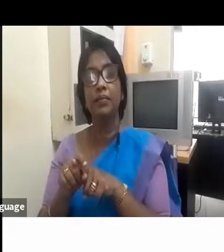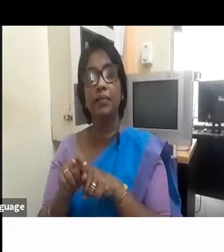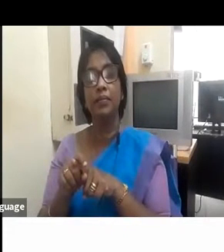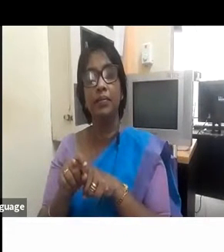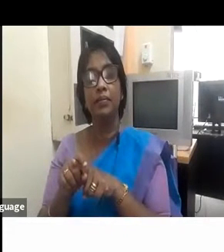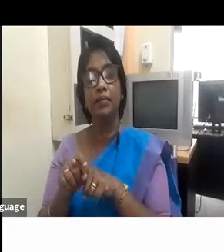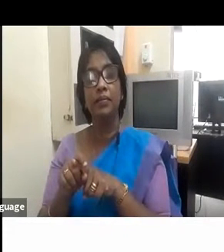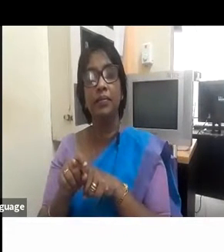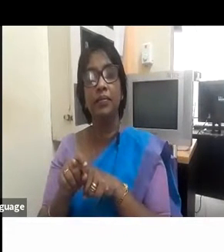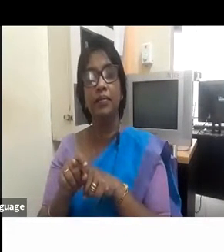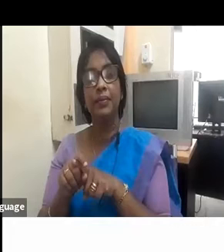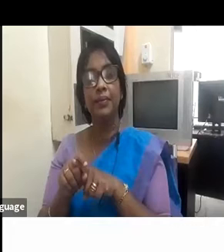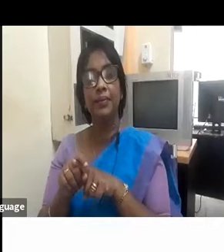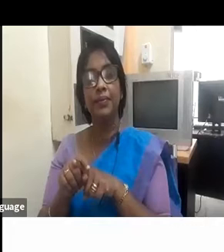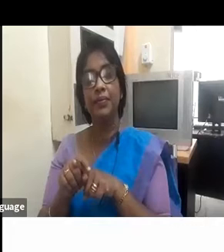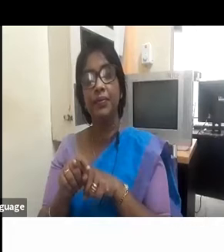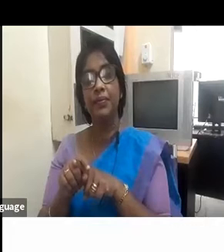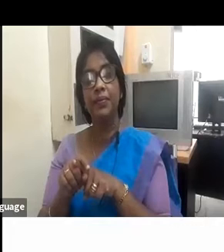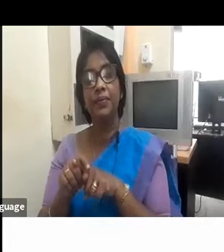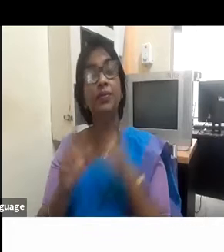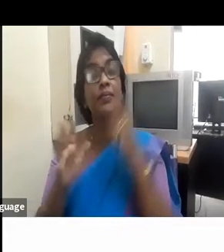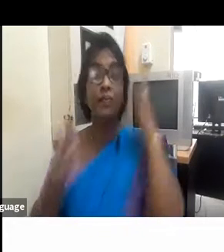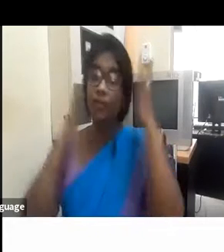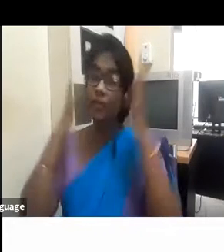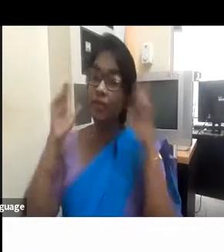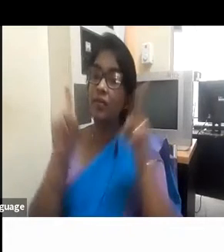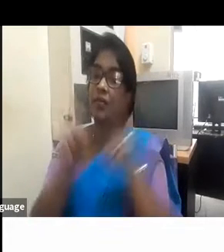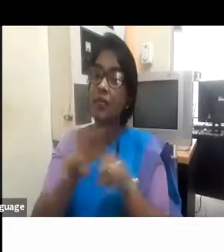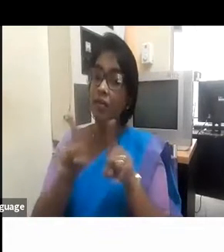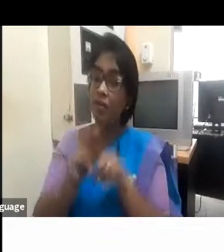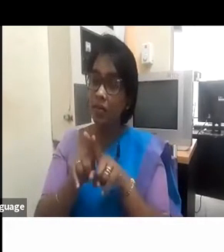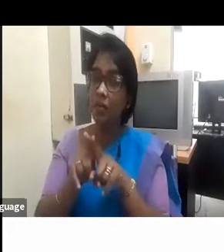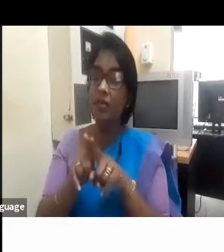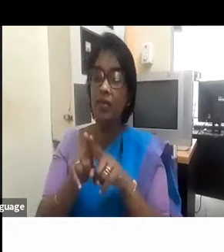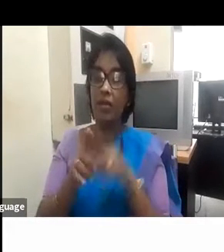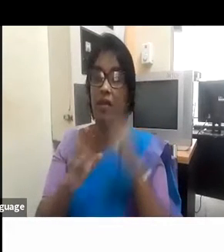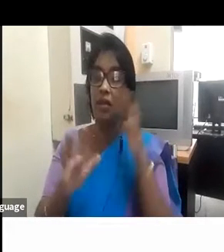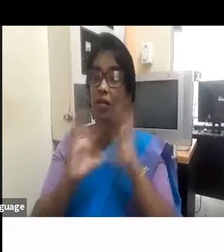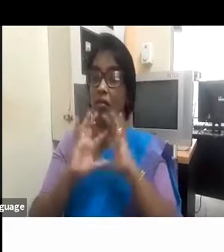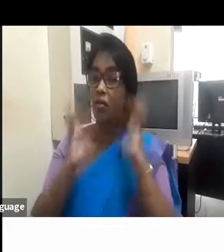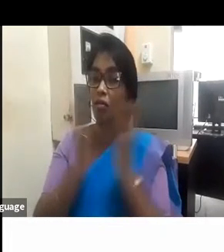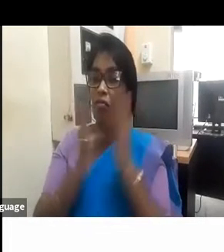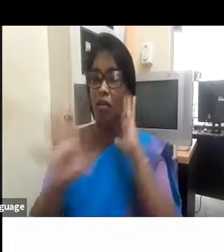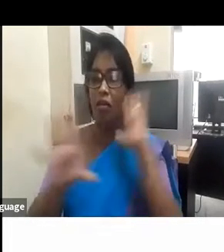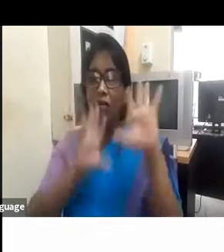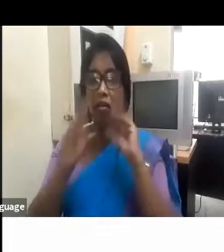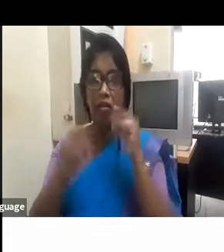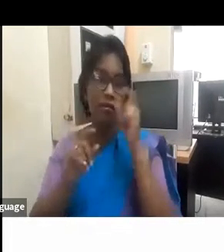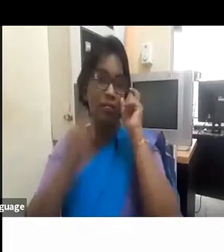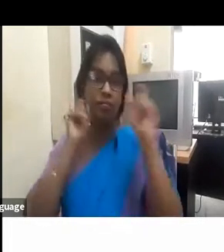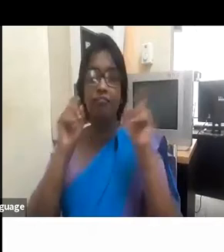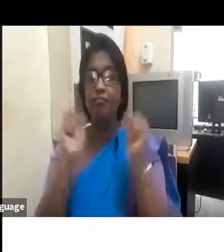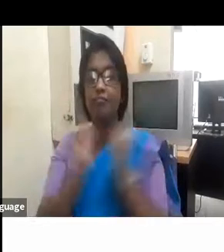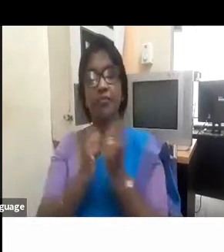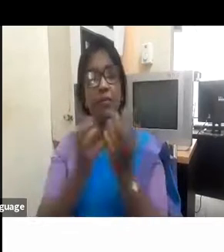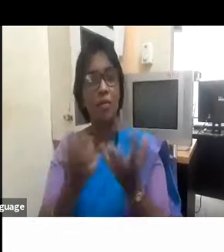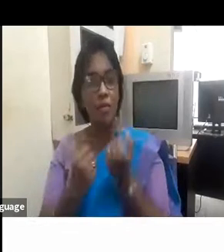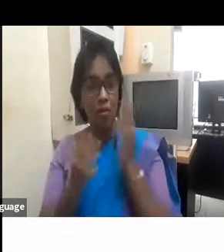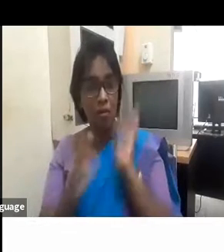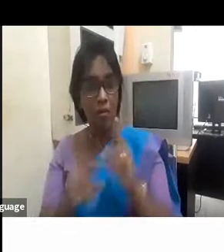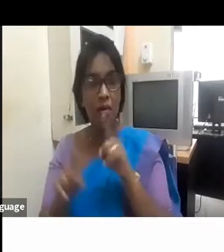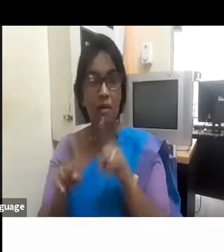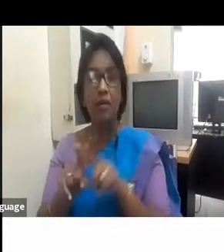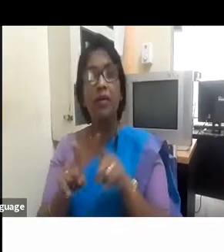international and global aspect of economy that we are in. Thank you. Thank you, Dagmar. Maybe